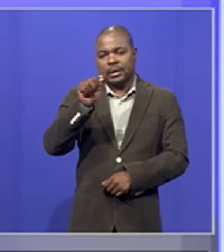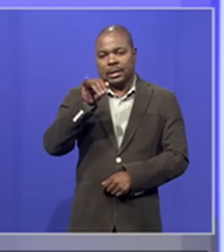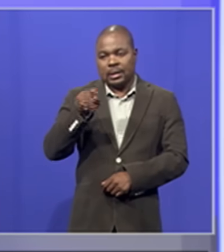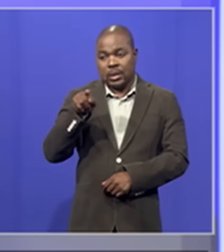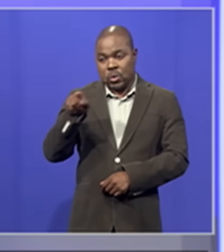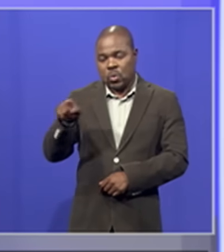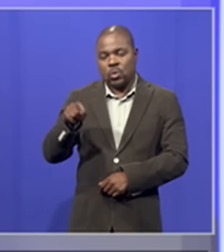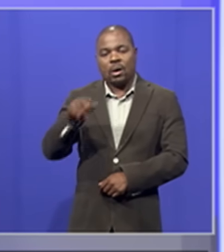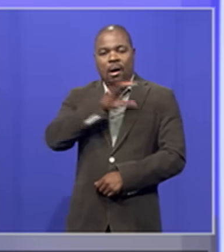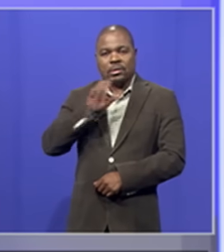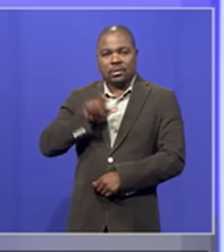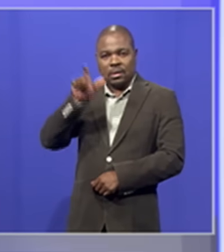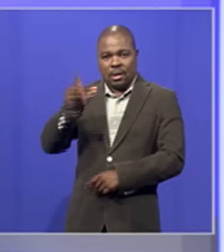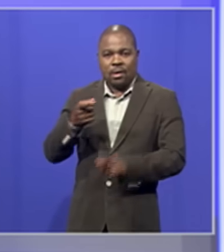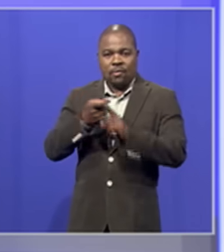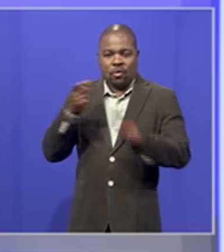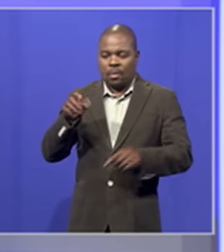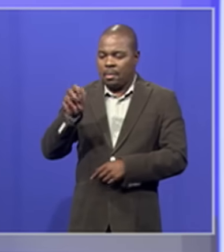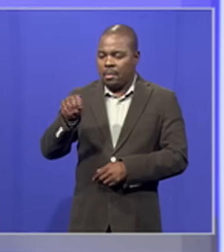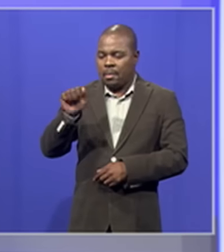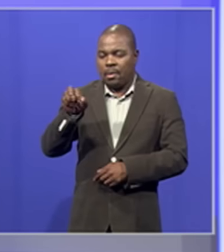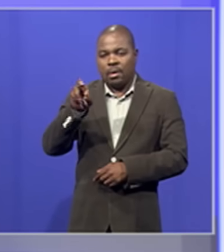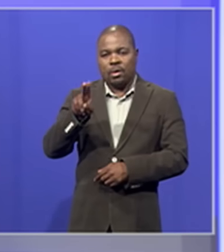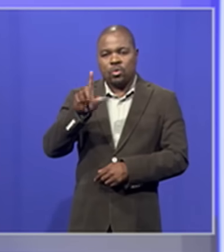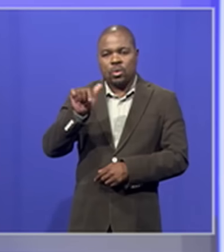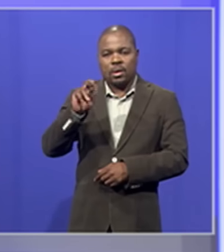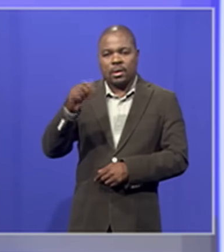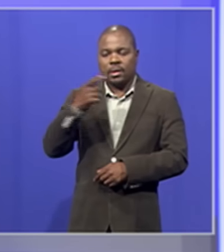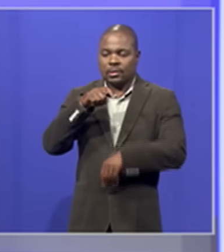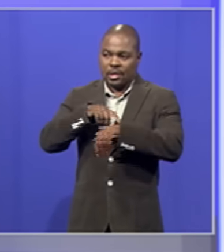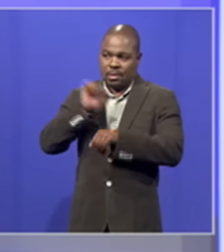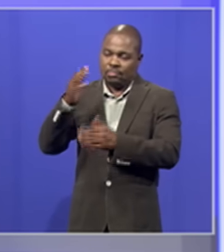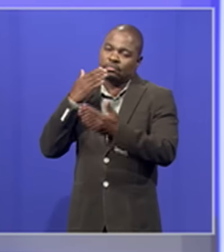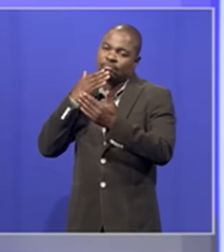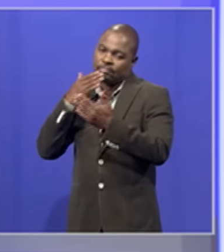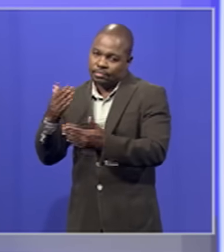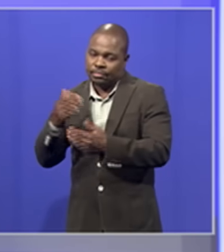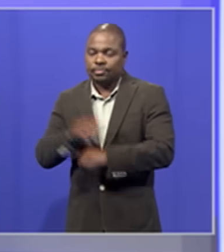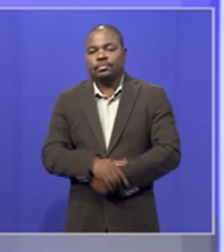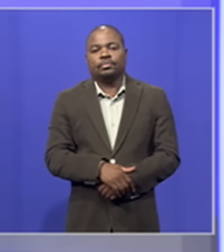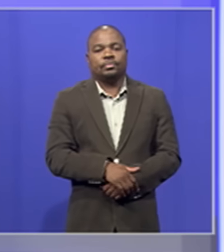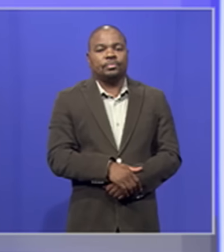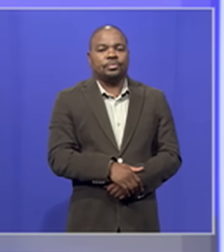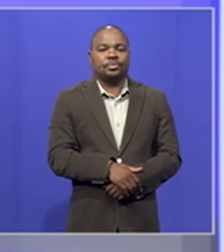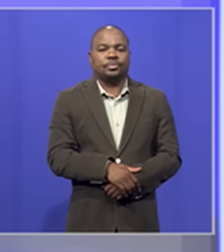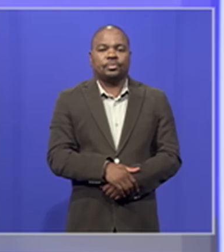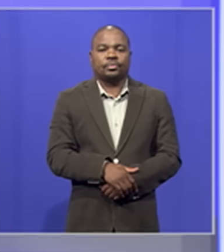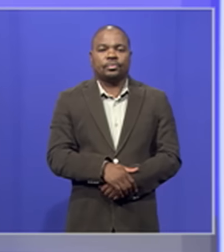karolokgetho ya bolesomenne masepaleng wa Maruleng re lebogile nako ya lena hle le ge di sa leboge